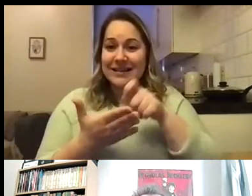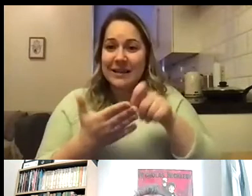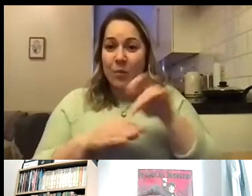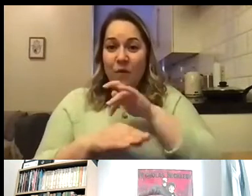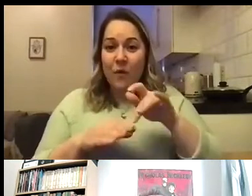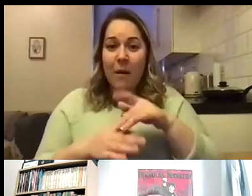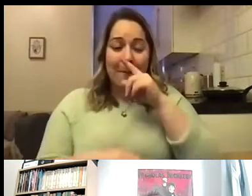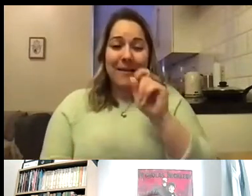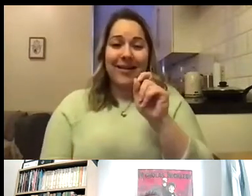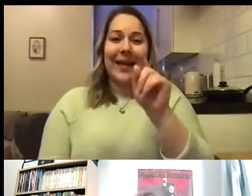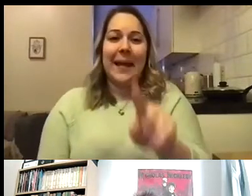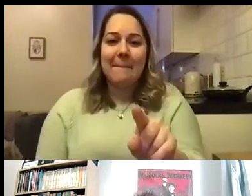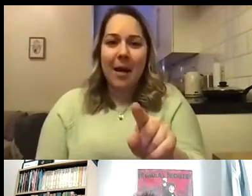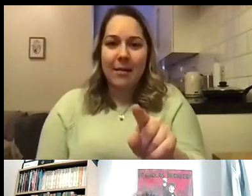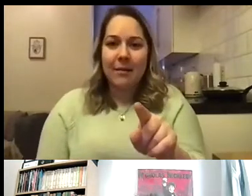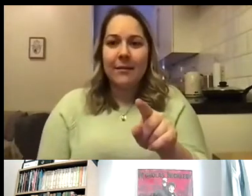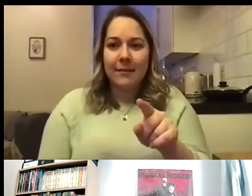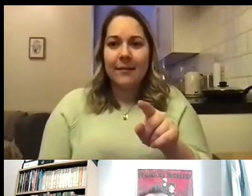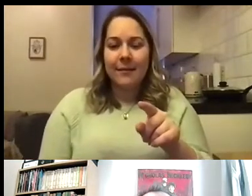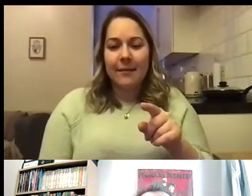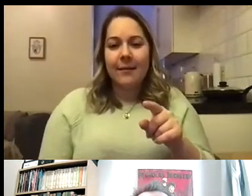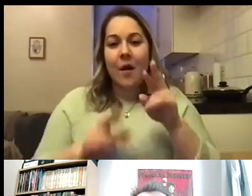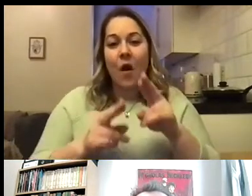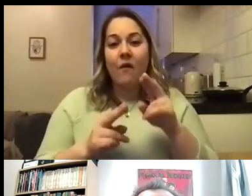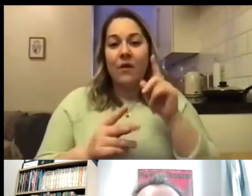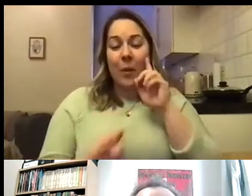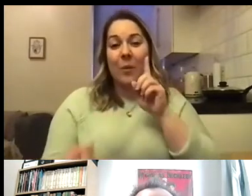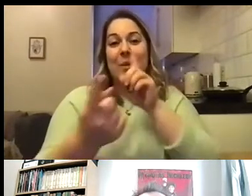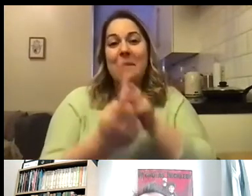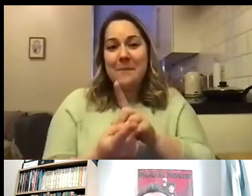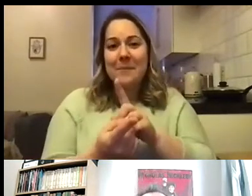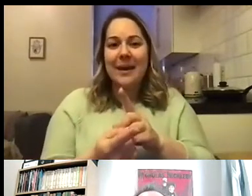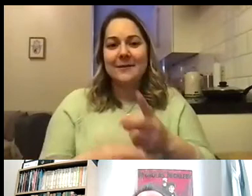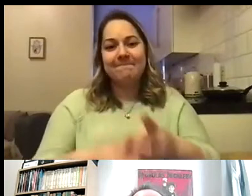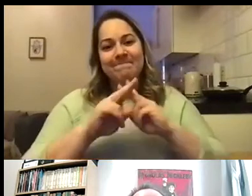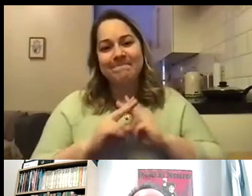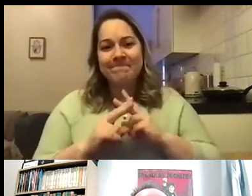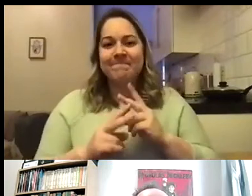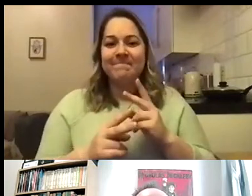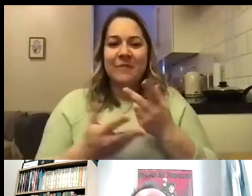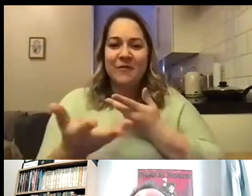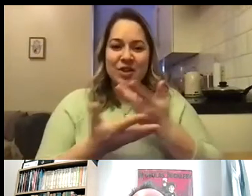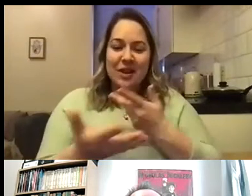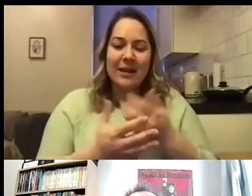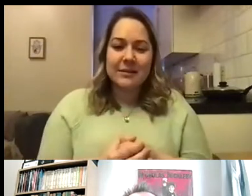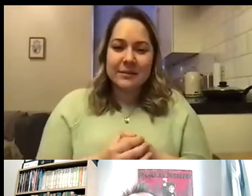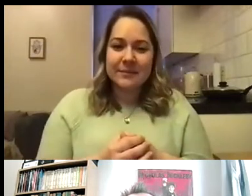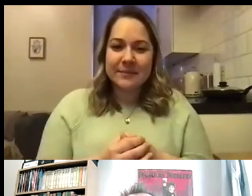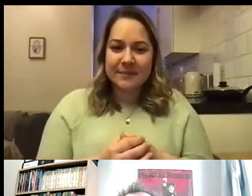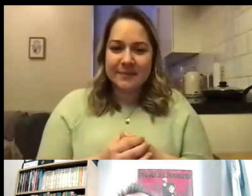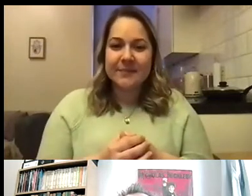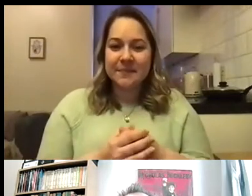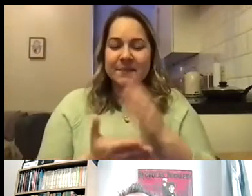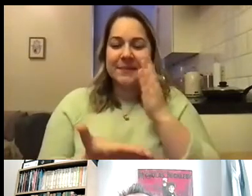and well, when we could all meet up again, come over for a cup of tea and I'll pick your brain.